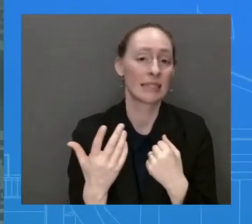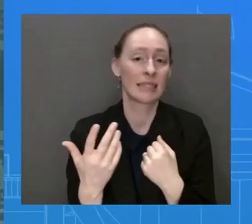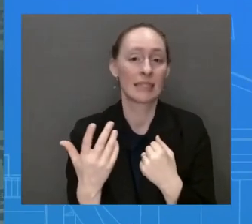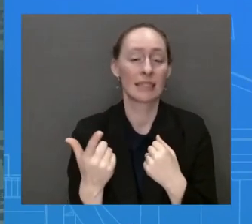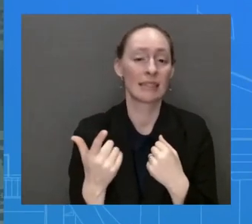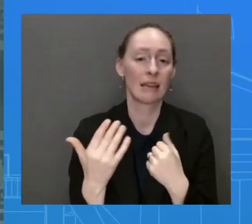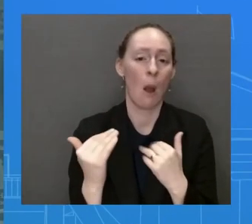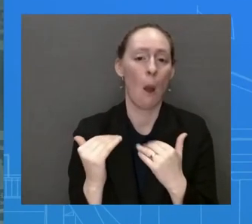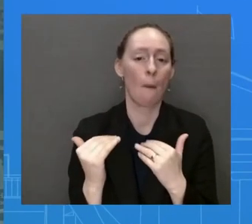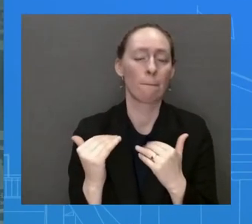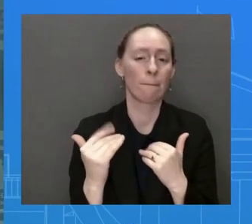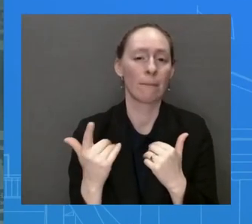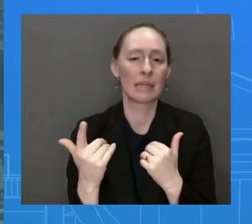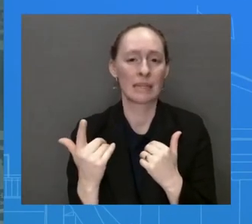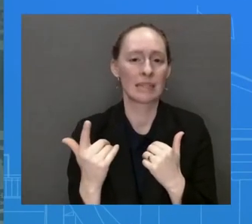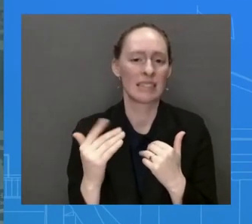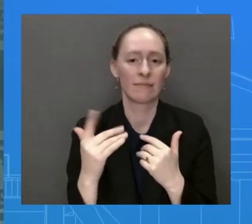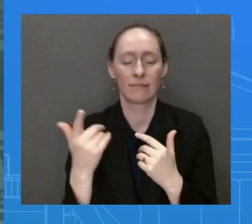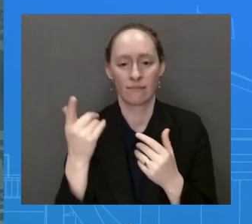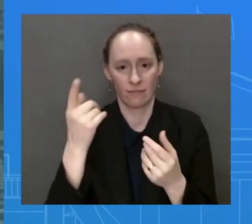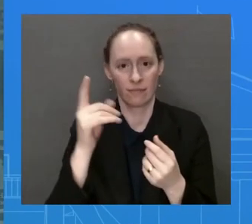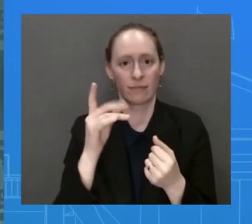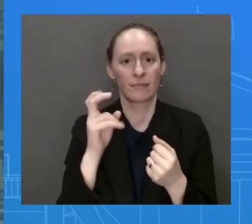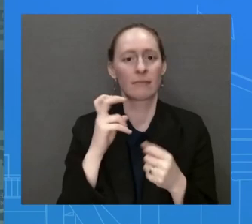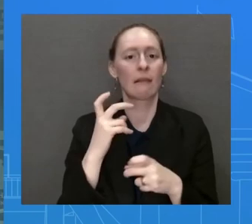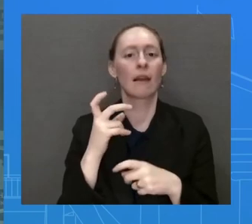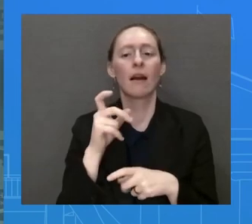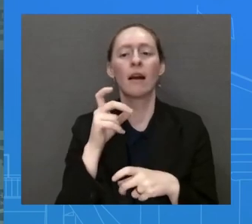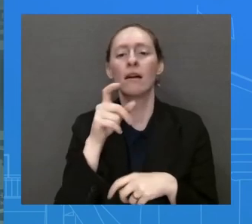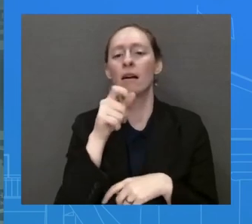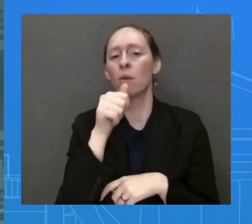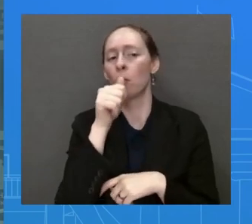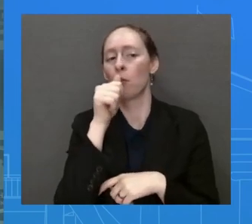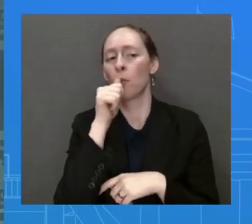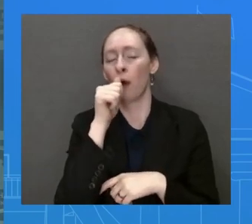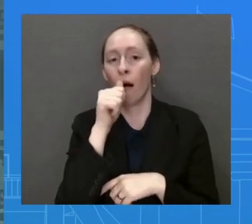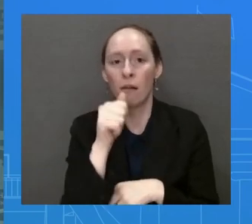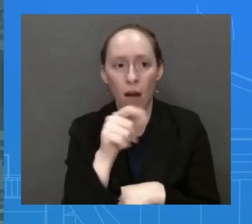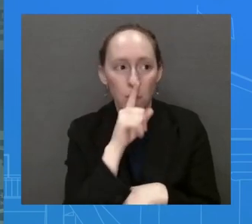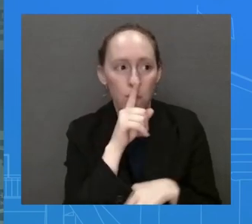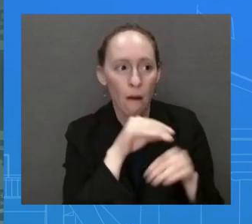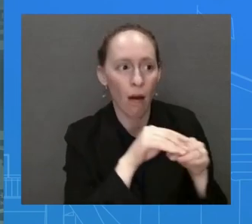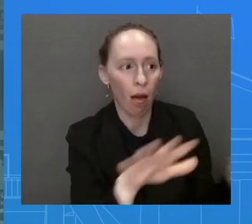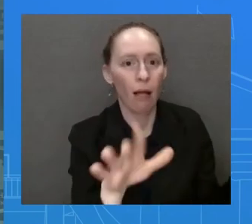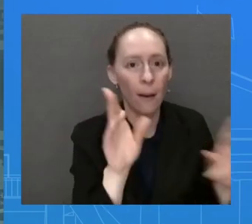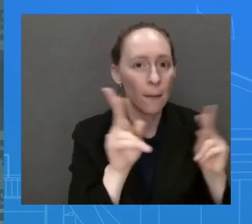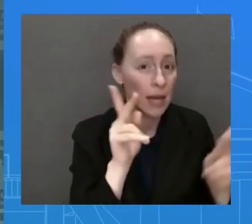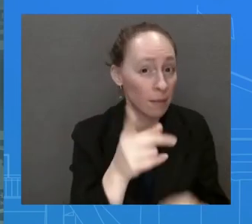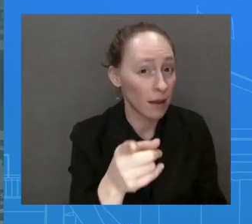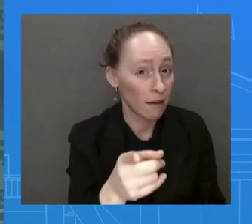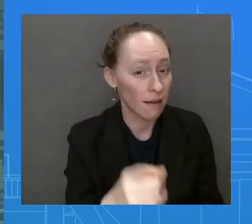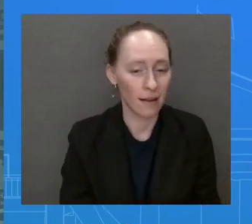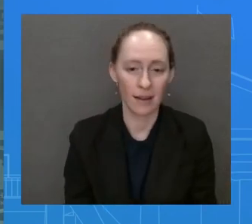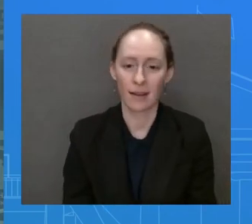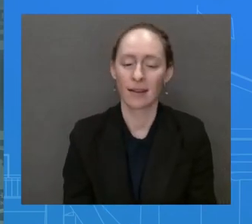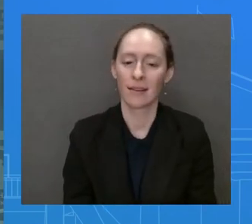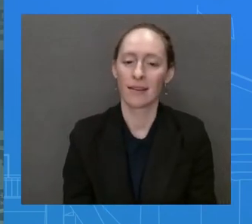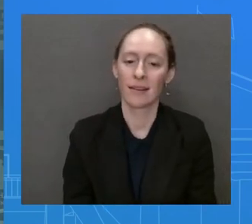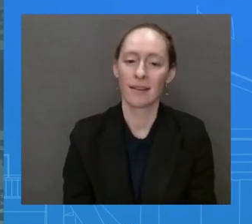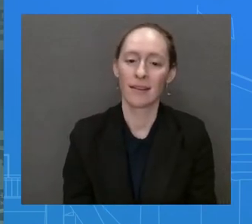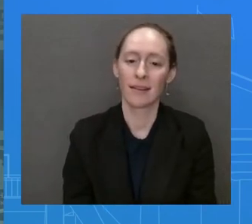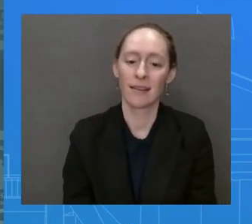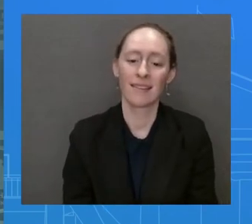here, and I've answered that question multiple times in different versions, right, in the last couple of